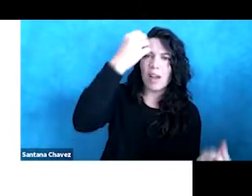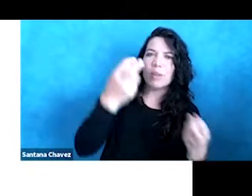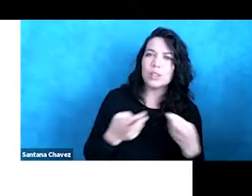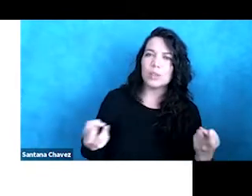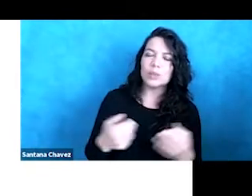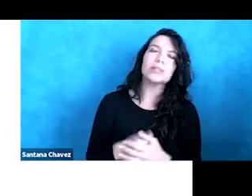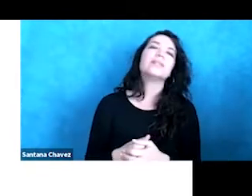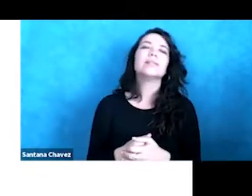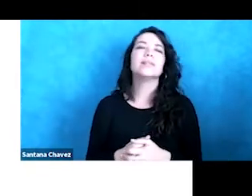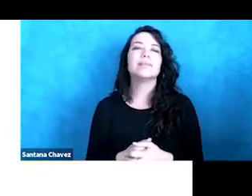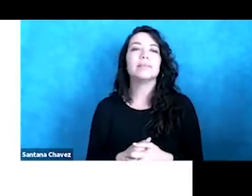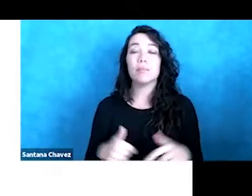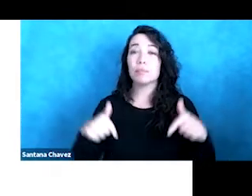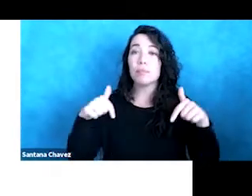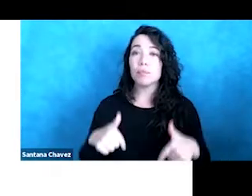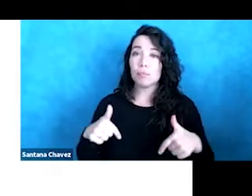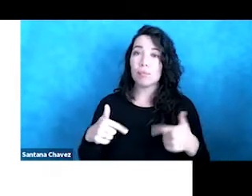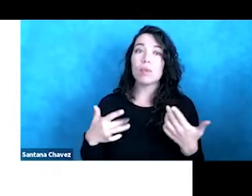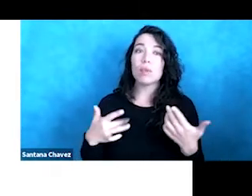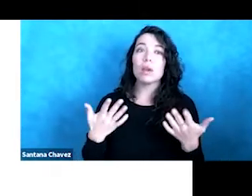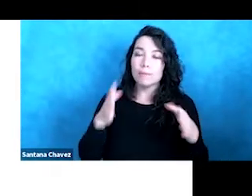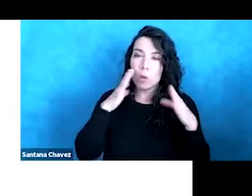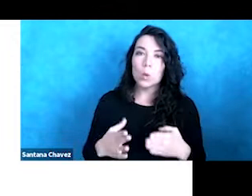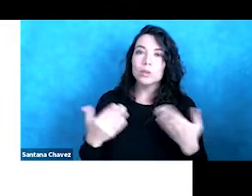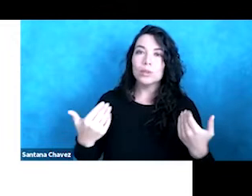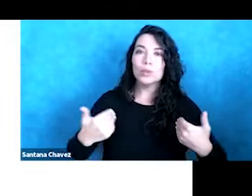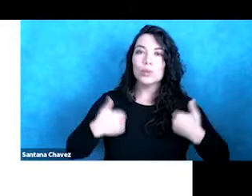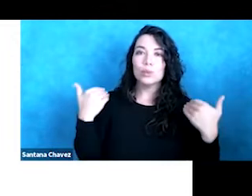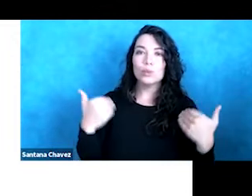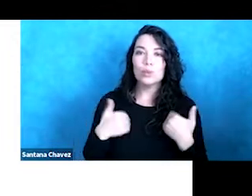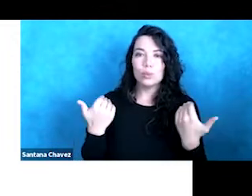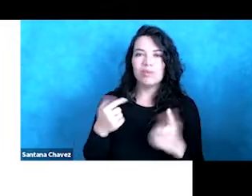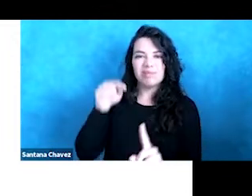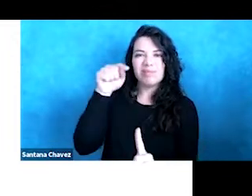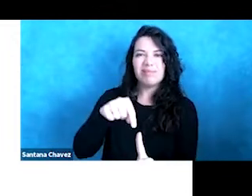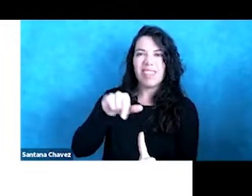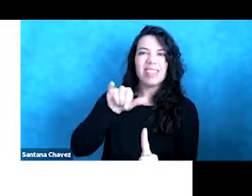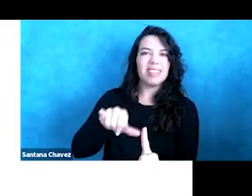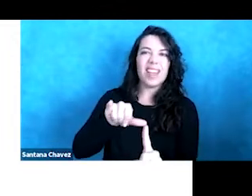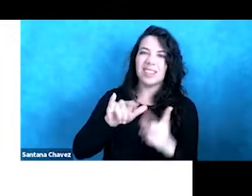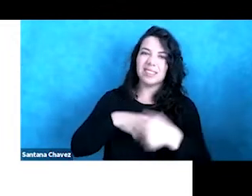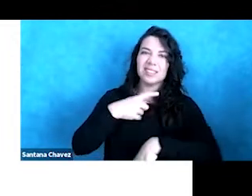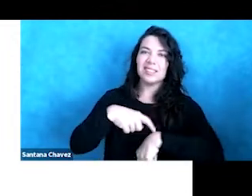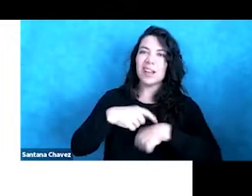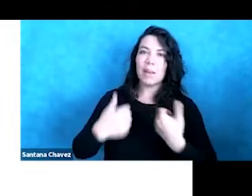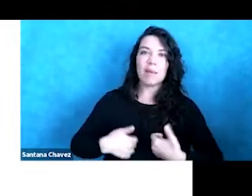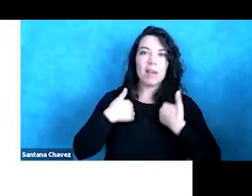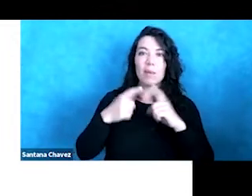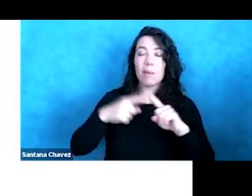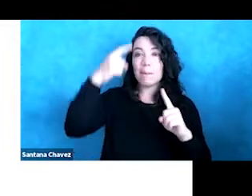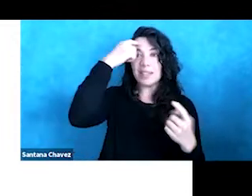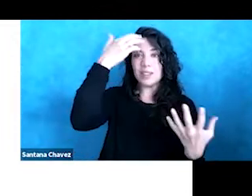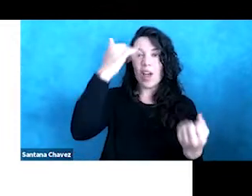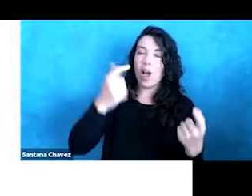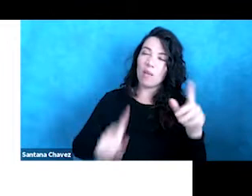Toolkit is appropriately focused on youth as being the stage in life where mental health issues have the largest and the most frequent